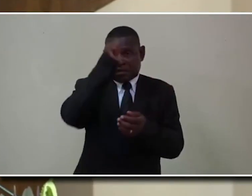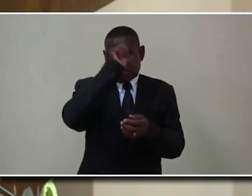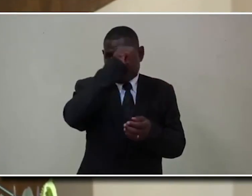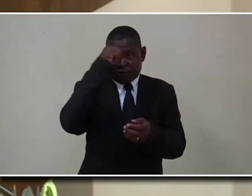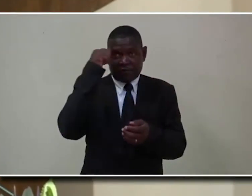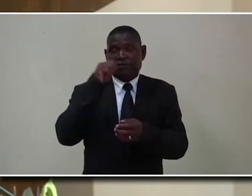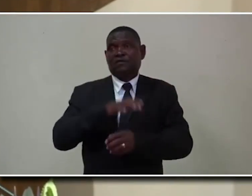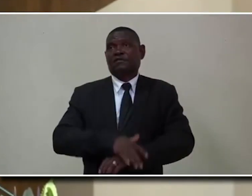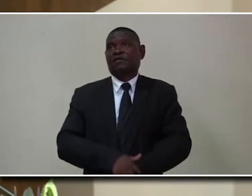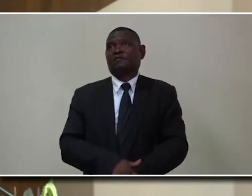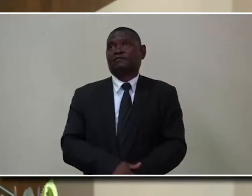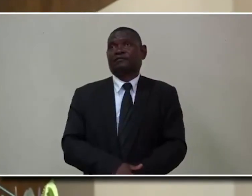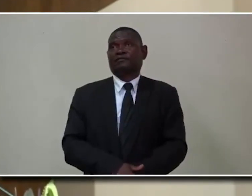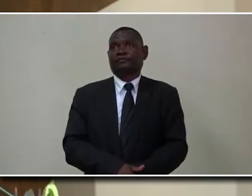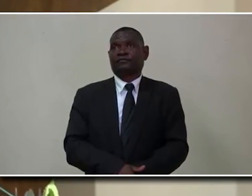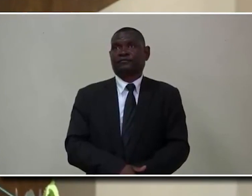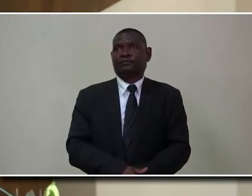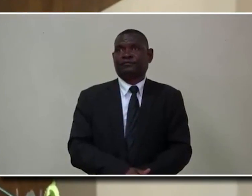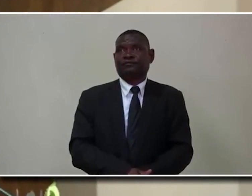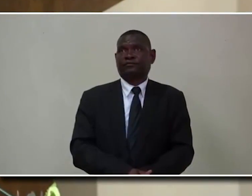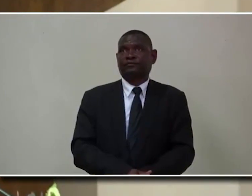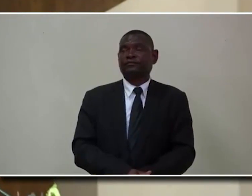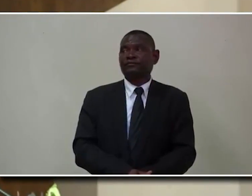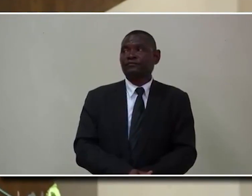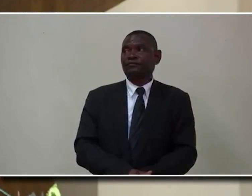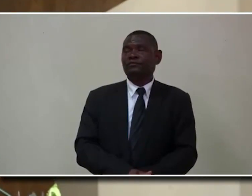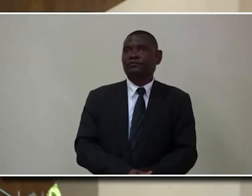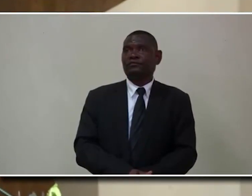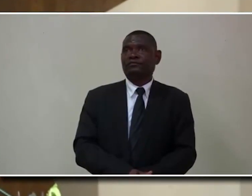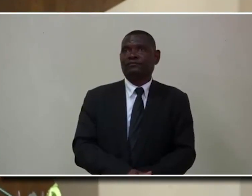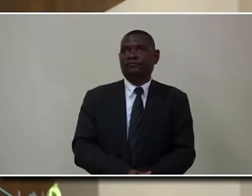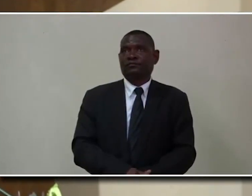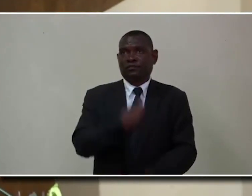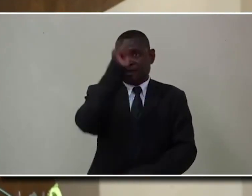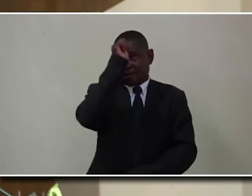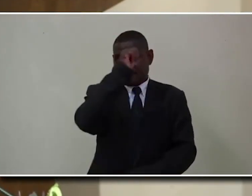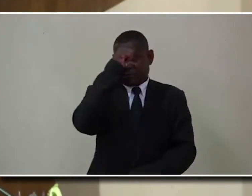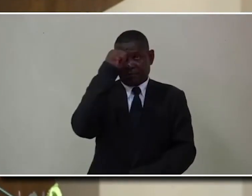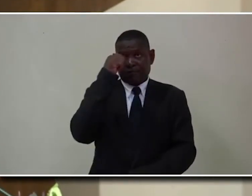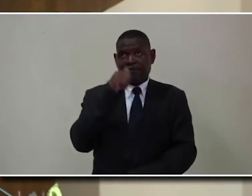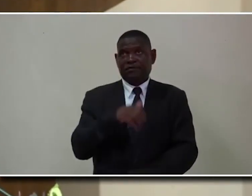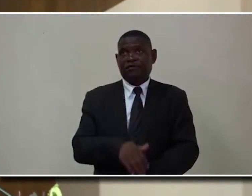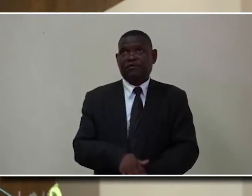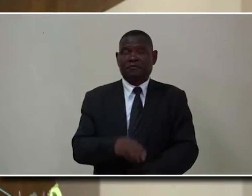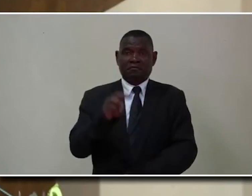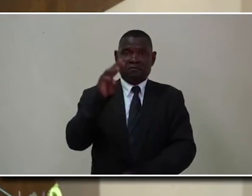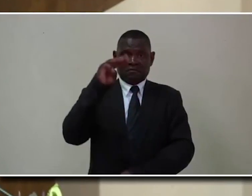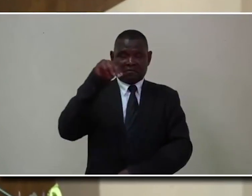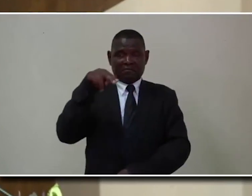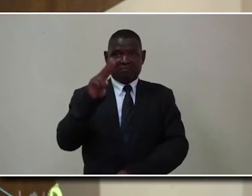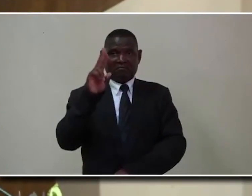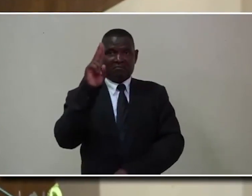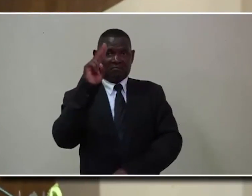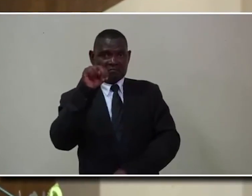kwa kutokoza kupezeka kwa atumwi omwe anapumulisidwa. The Apostle Musaka.